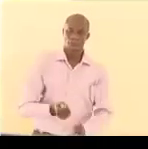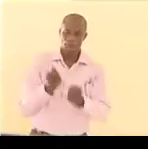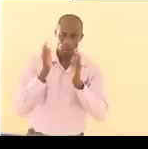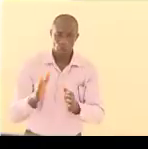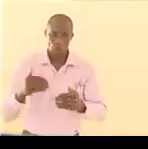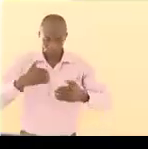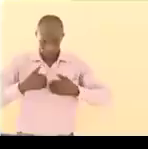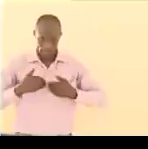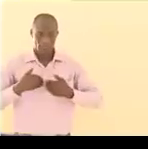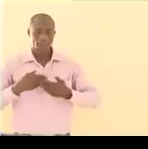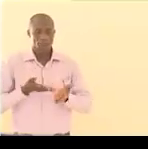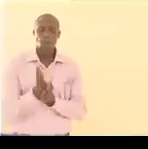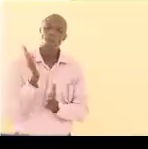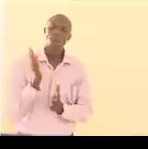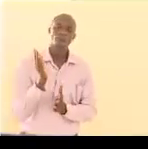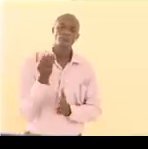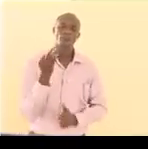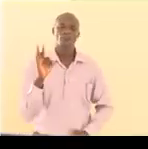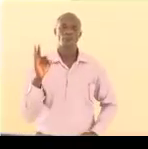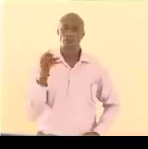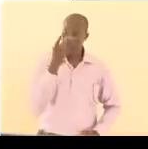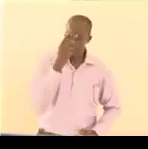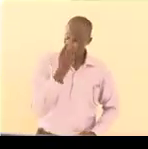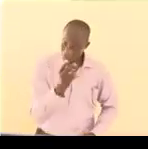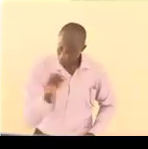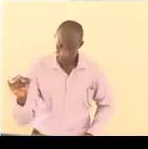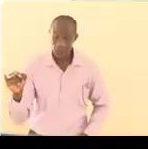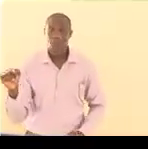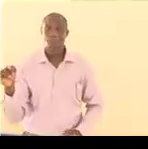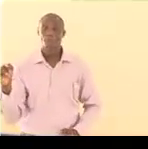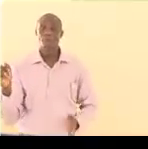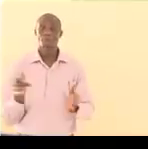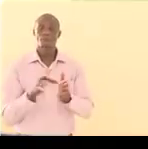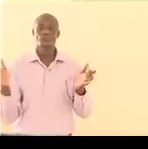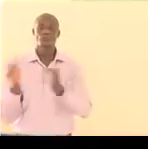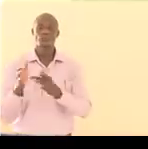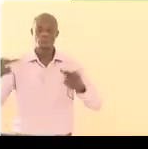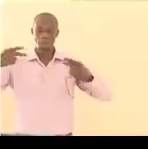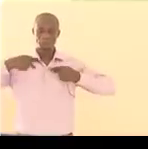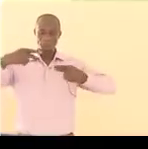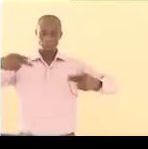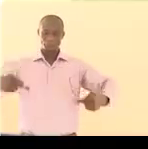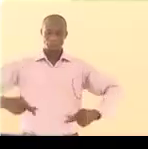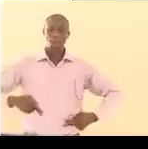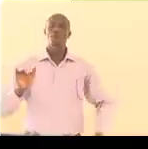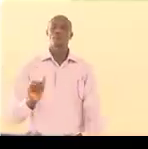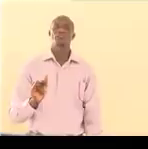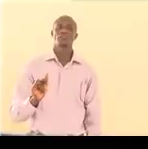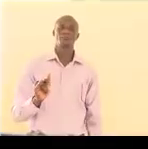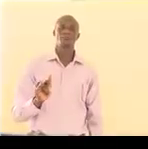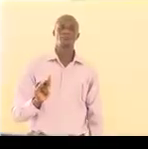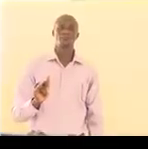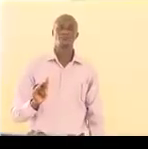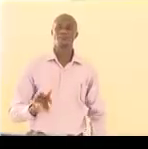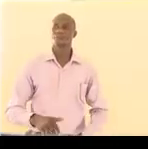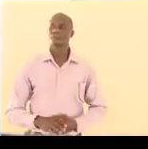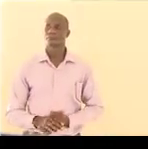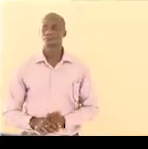John 9:35-39. The apostles had the privilege of seeing Jesus physically.